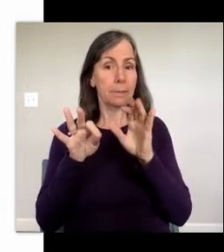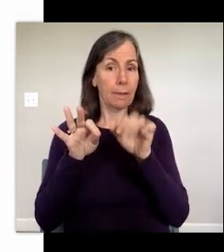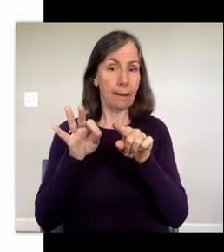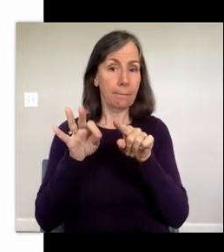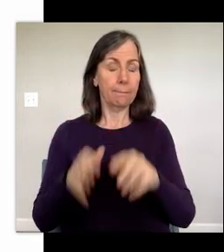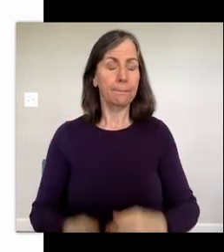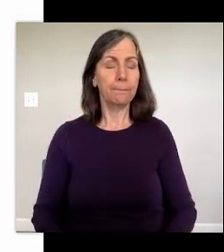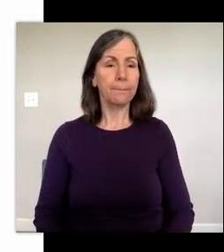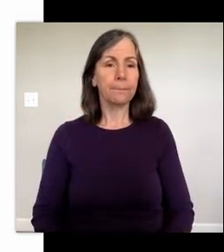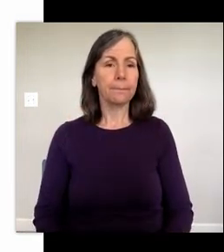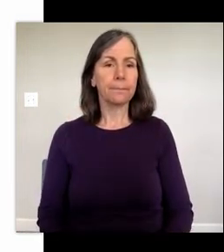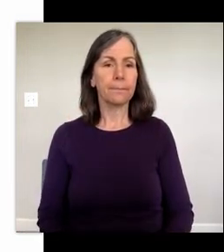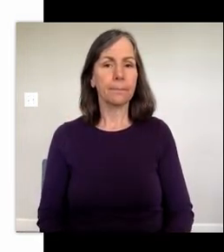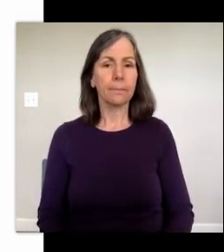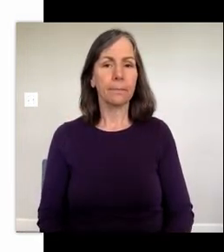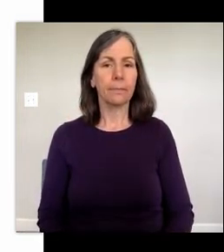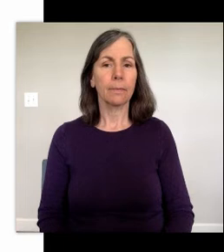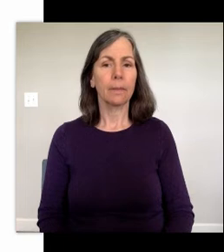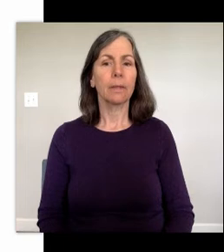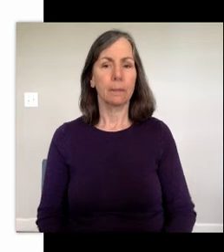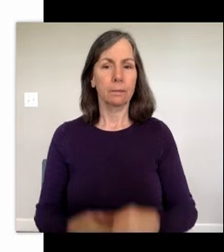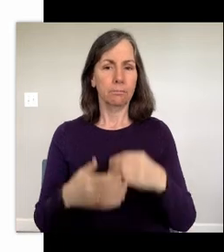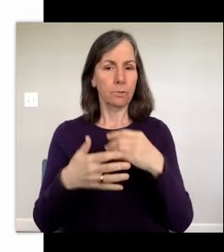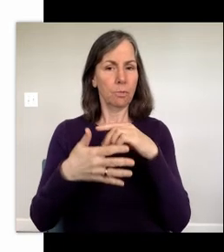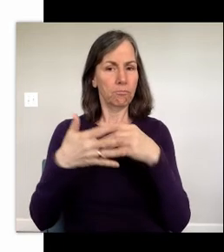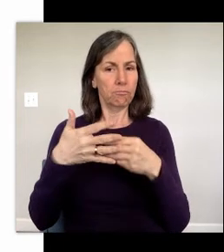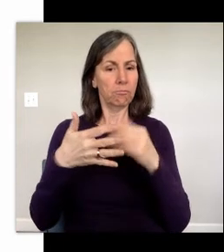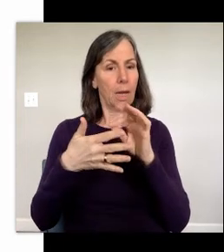So you can select these